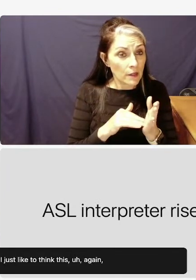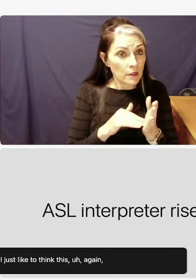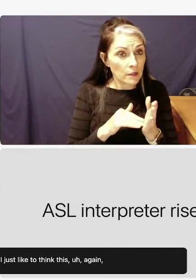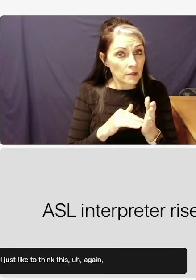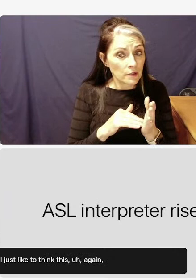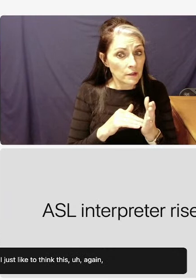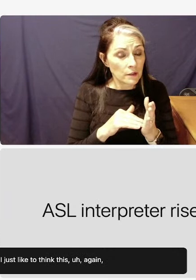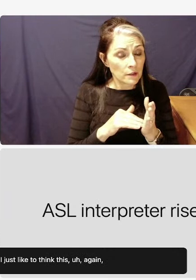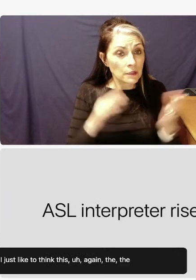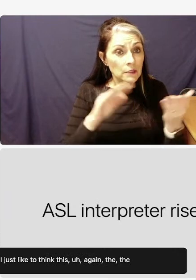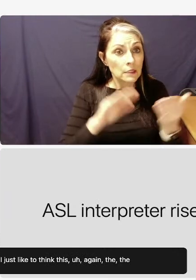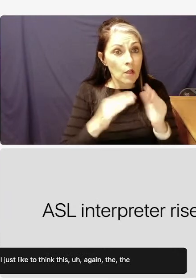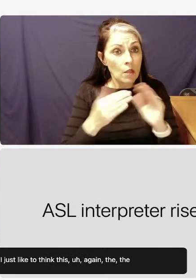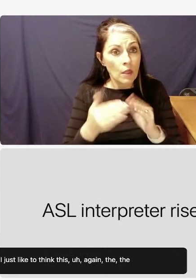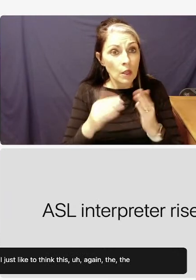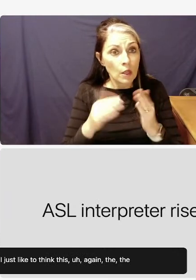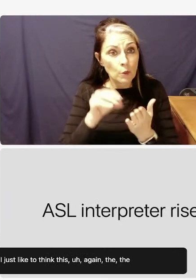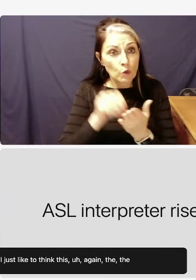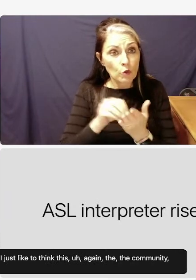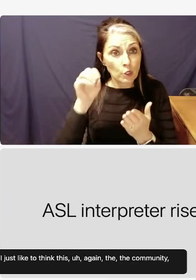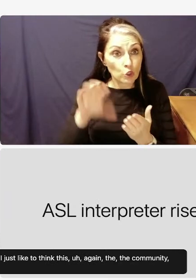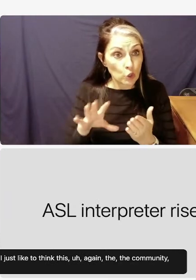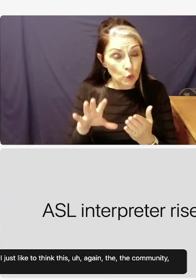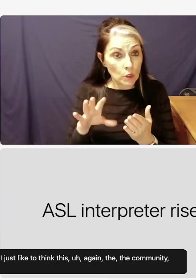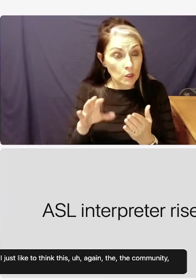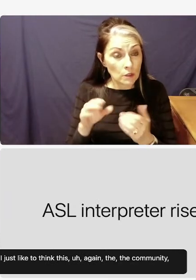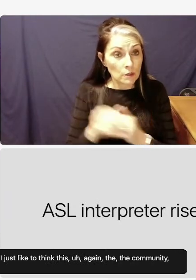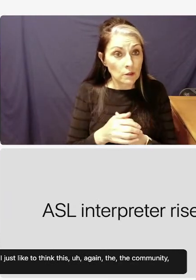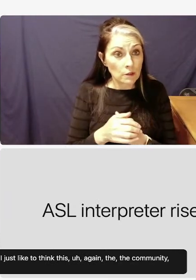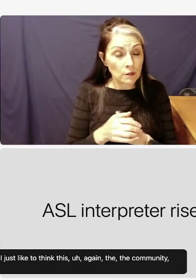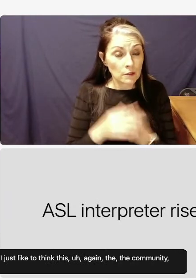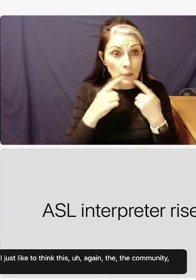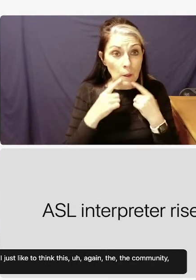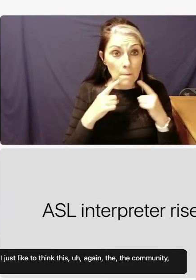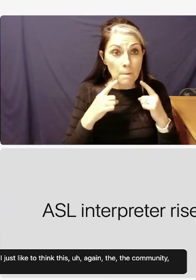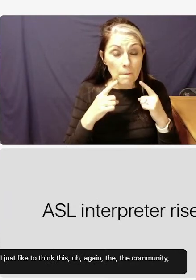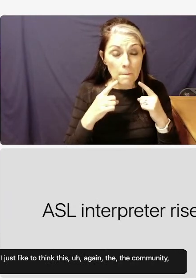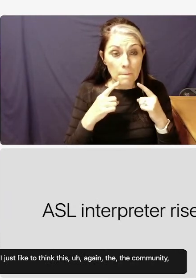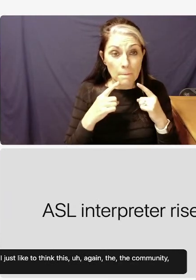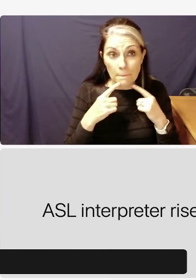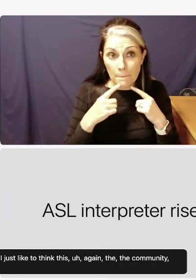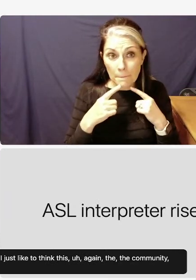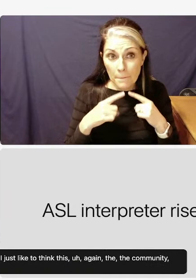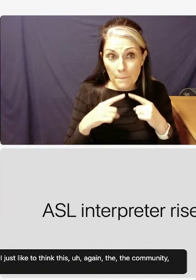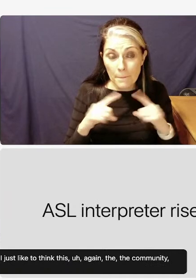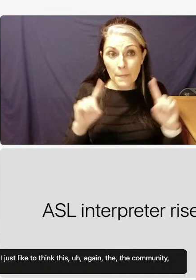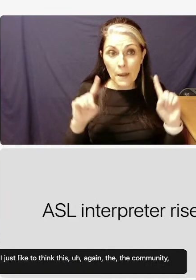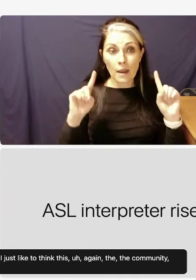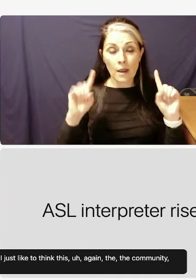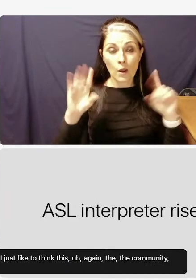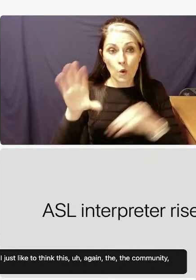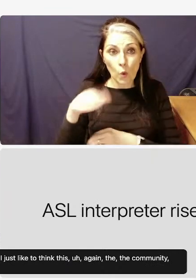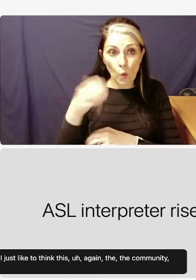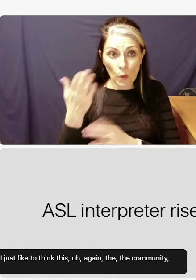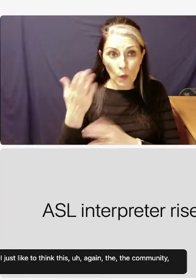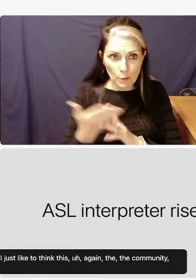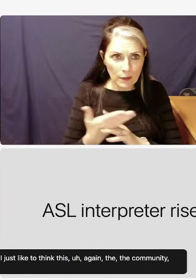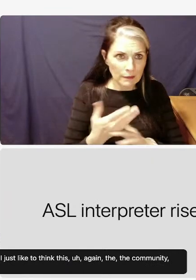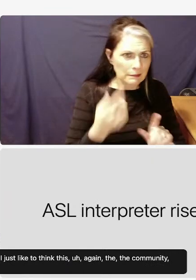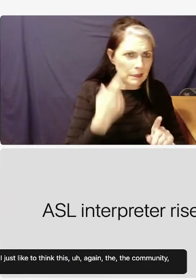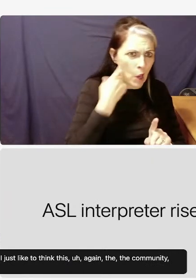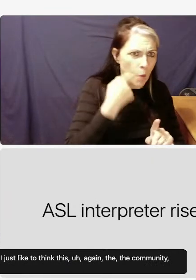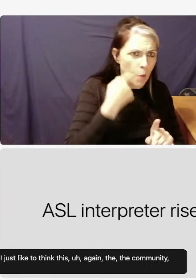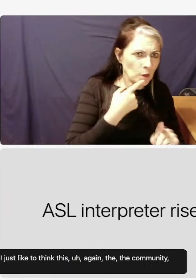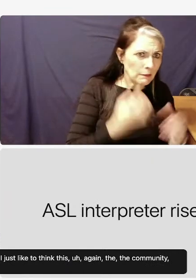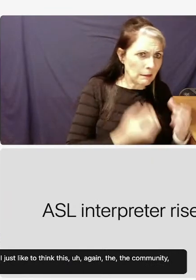the the community the students uh you made it to spring or to to winter break and i was gonna say spring break no i get